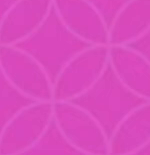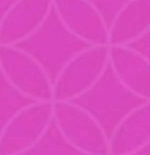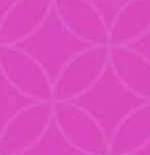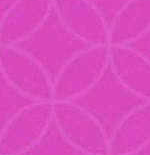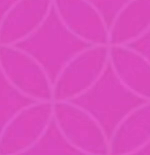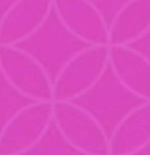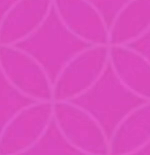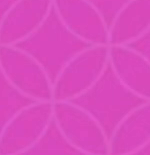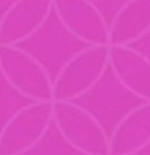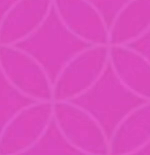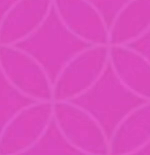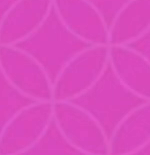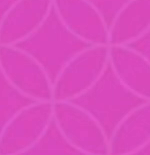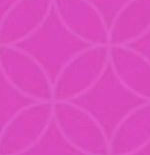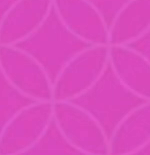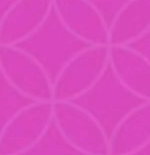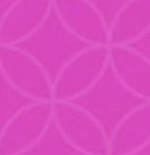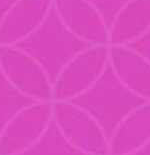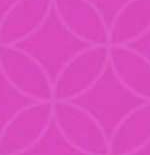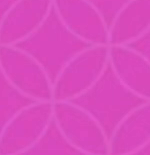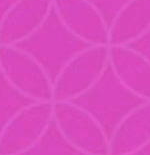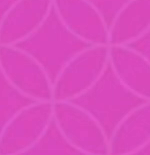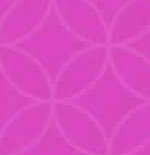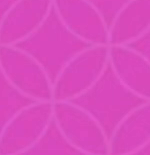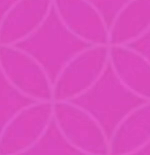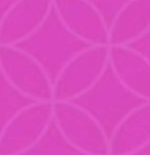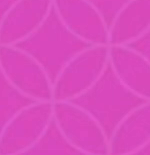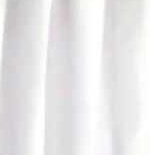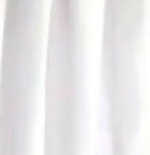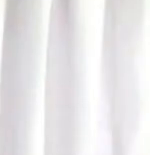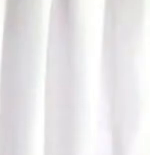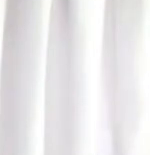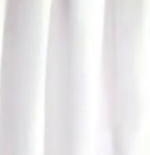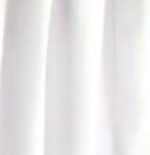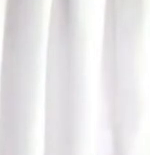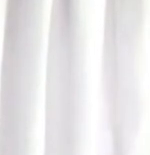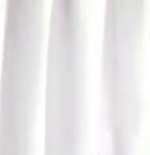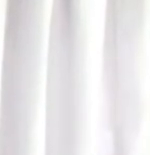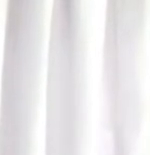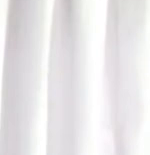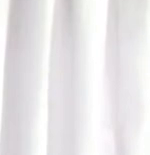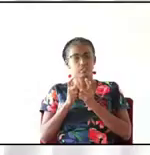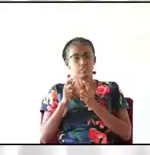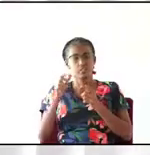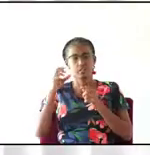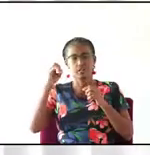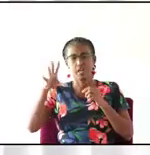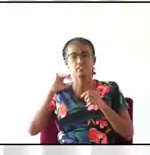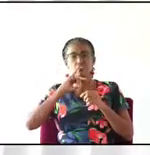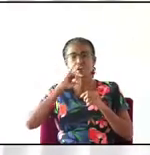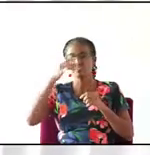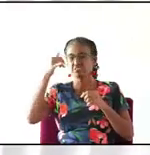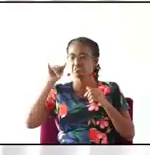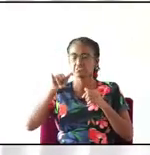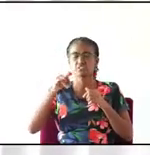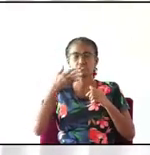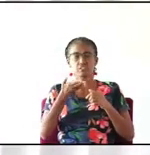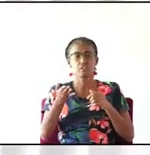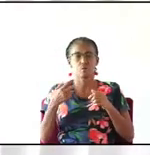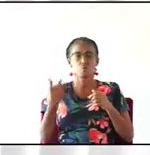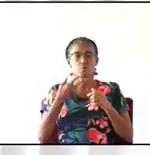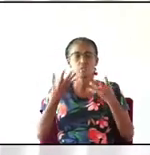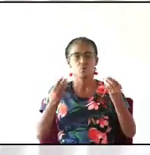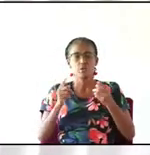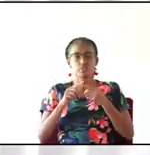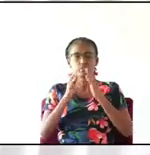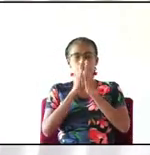And God is there. Whatever the light, or little light, or no light, God is still there. We just want to pray for her, and we